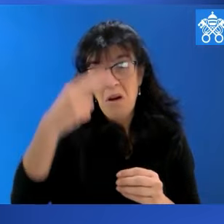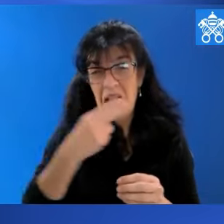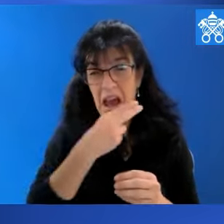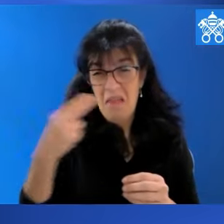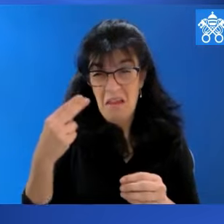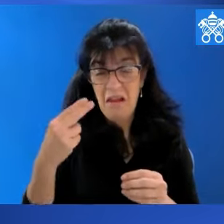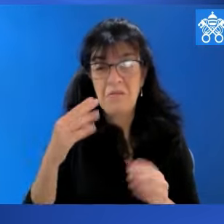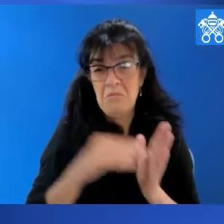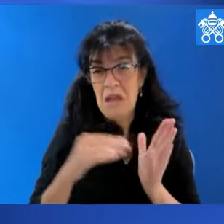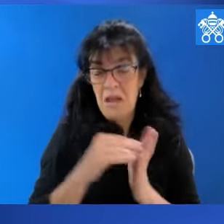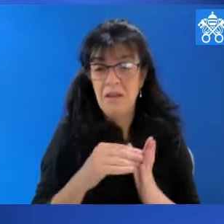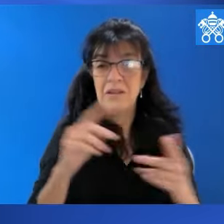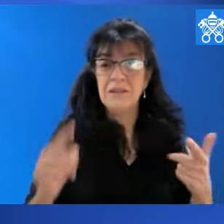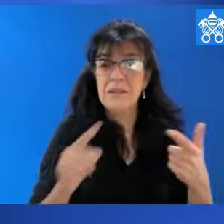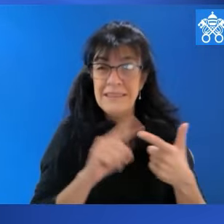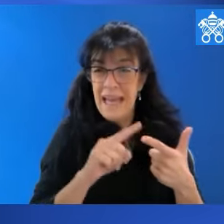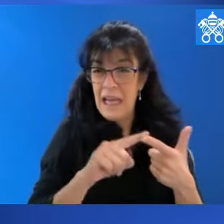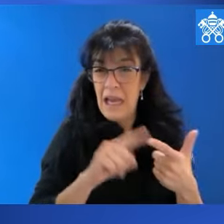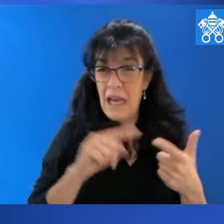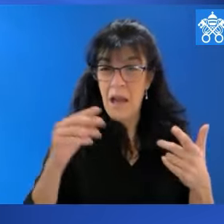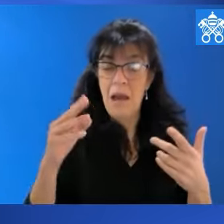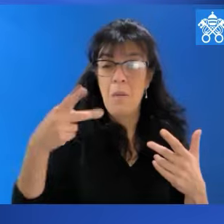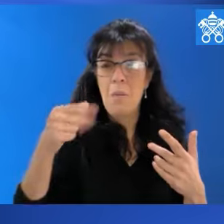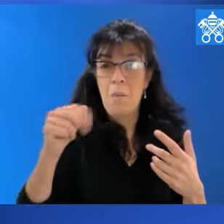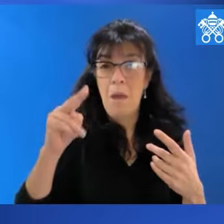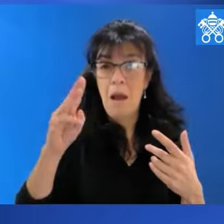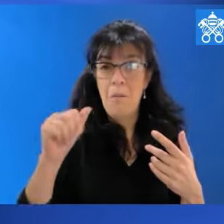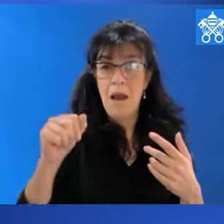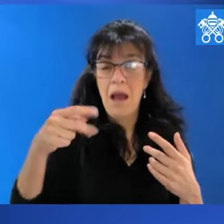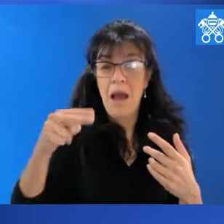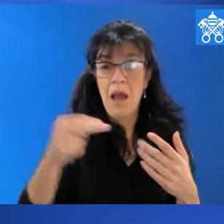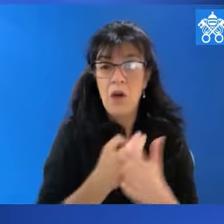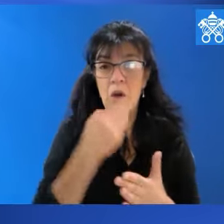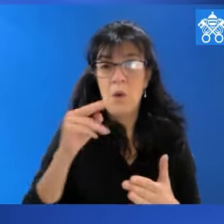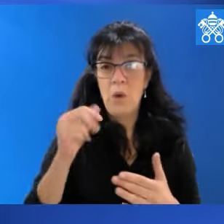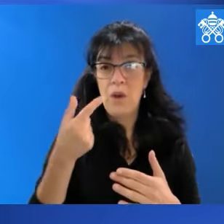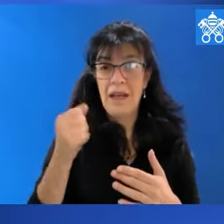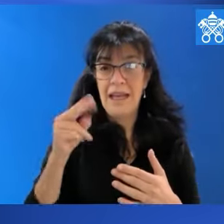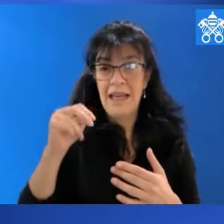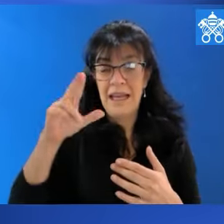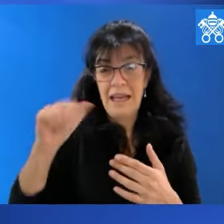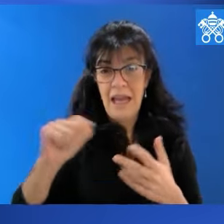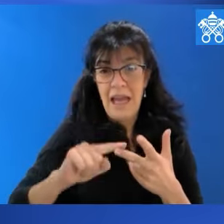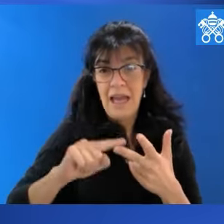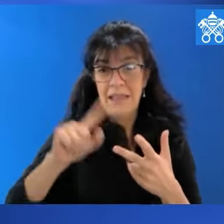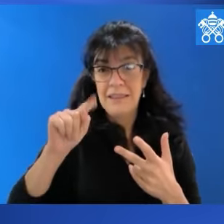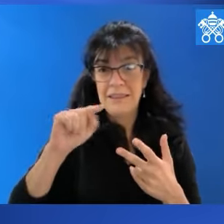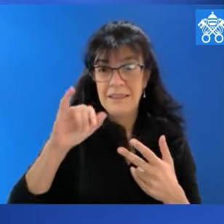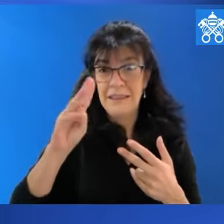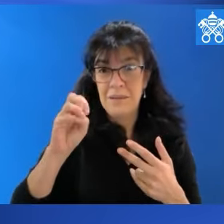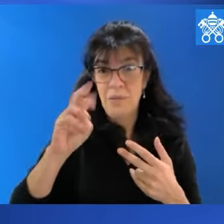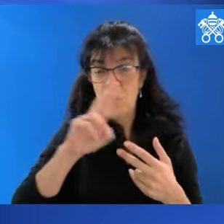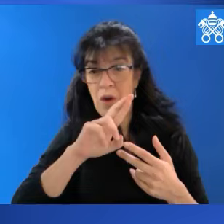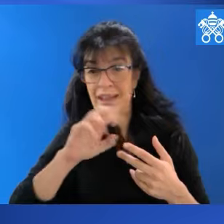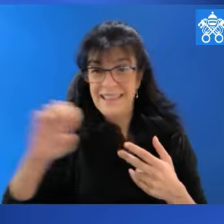to Papua New Guinea and also Timor-Est and Singapore. Right now, Pope Francis greeting some of